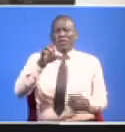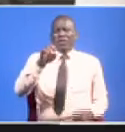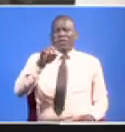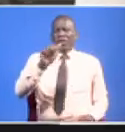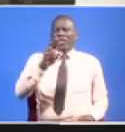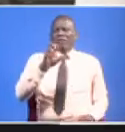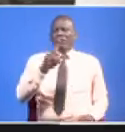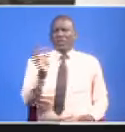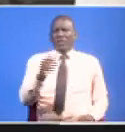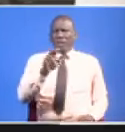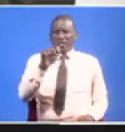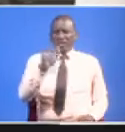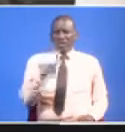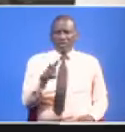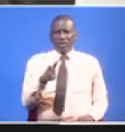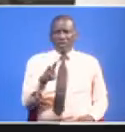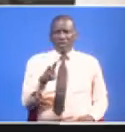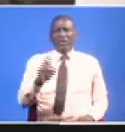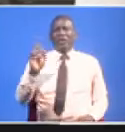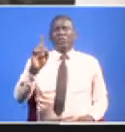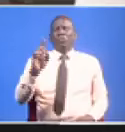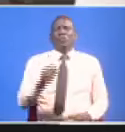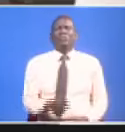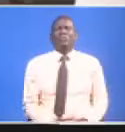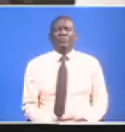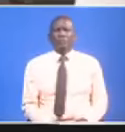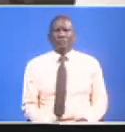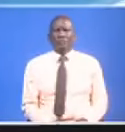David Mudwoka, NTV,